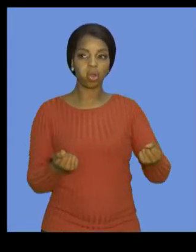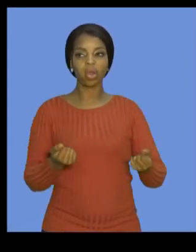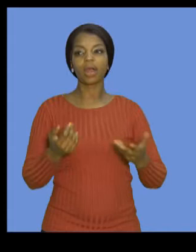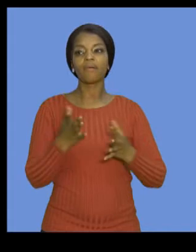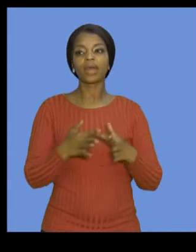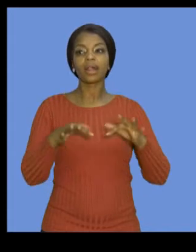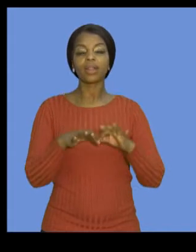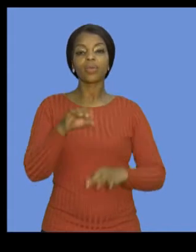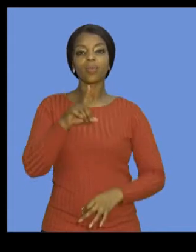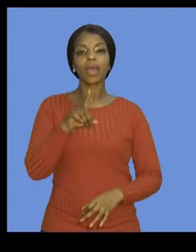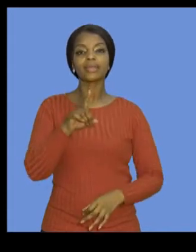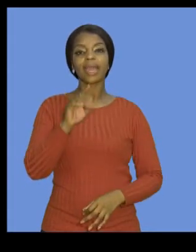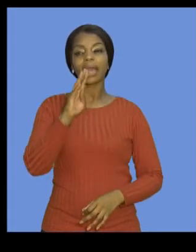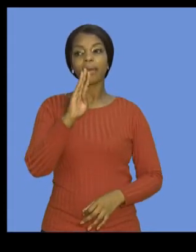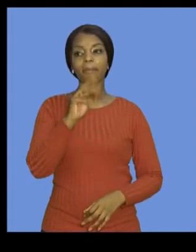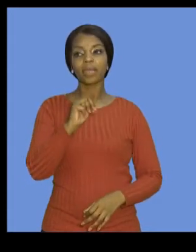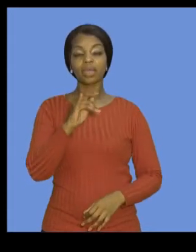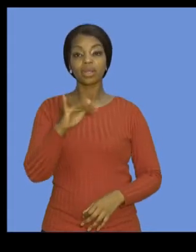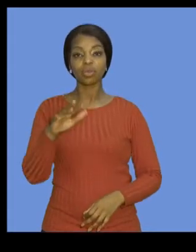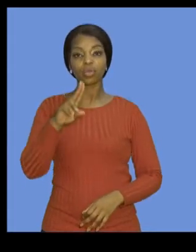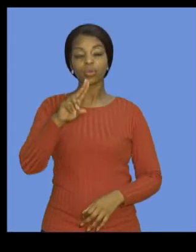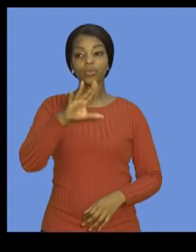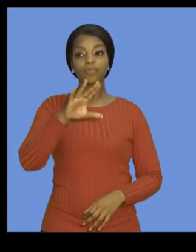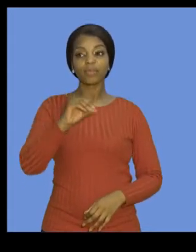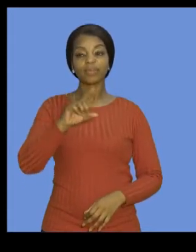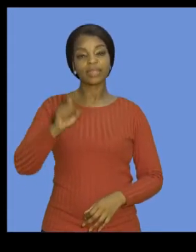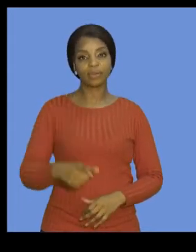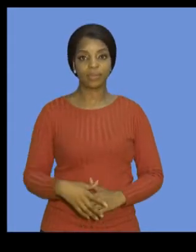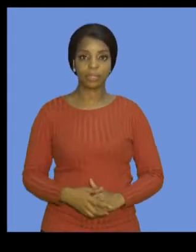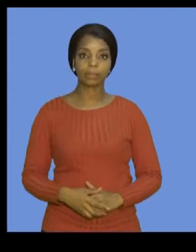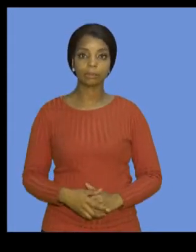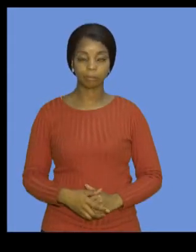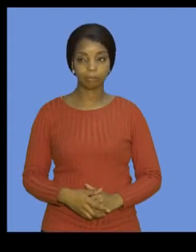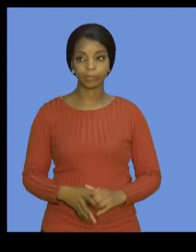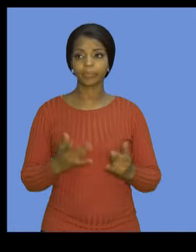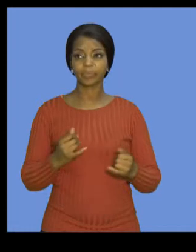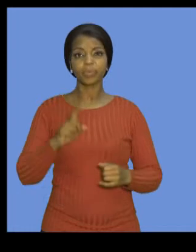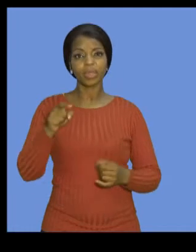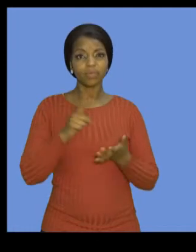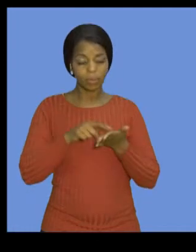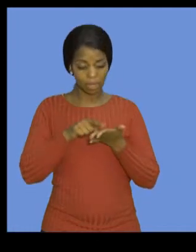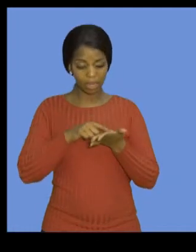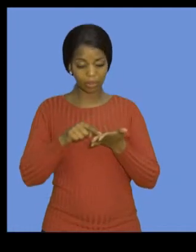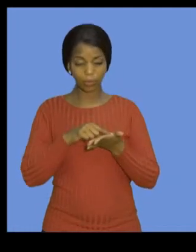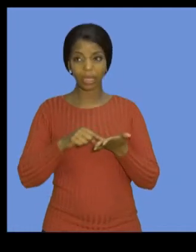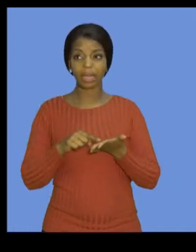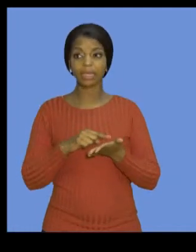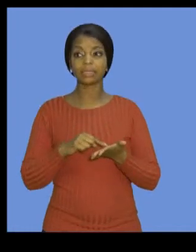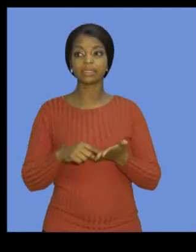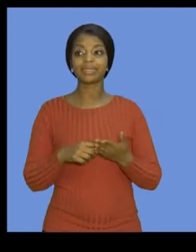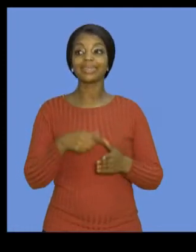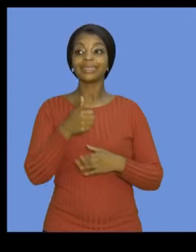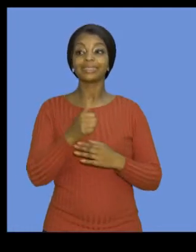1,250,000. Now we need to calculate the scrap value of the lorry in 6 years' time, right? If the